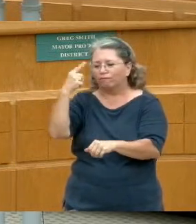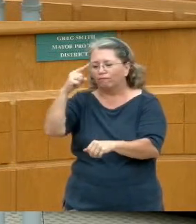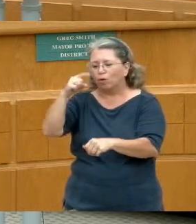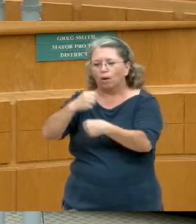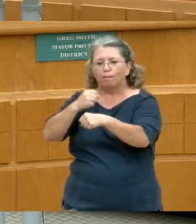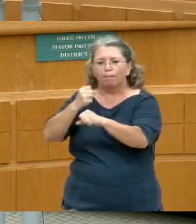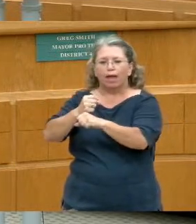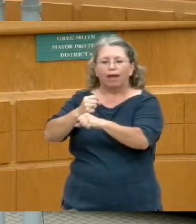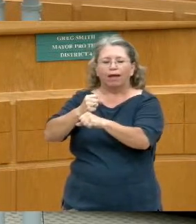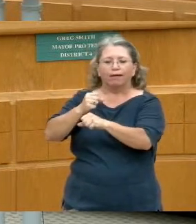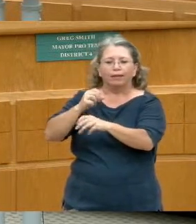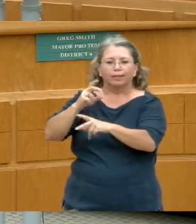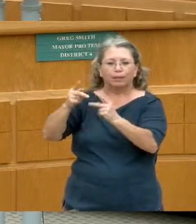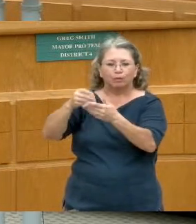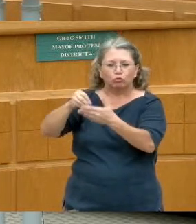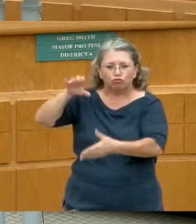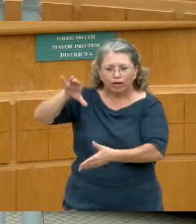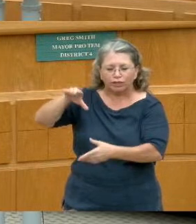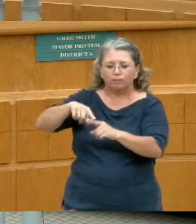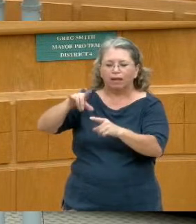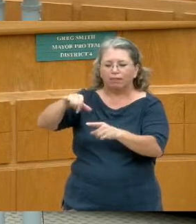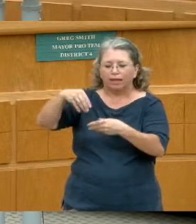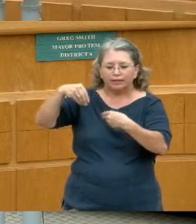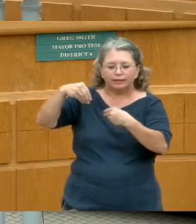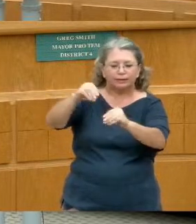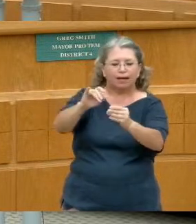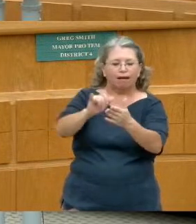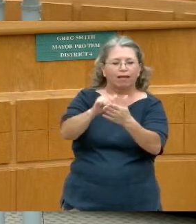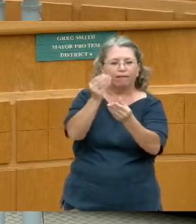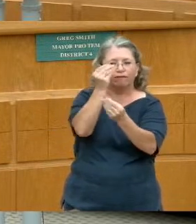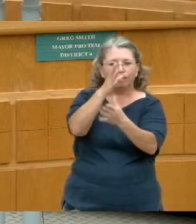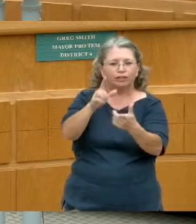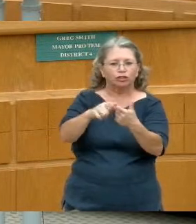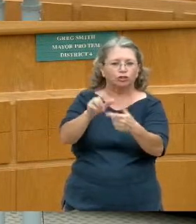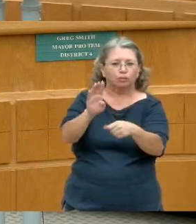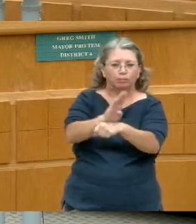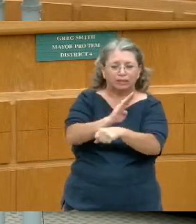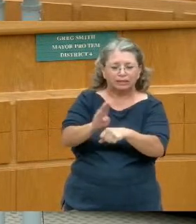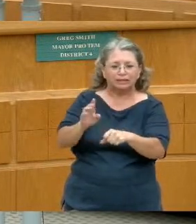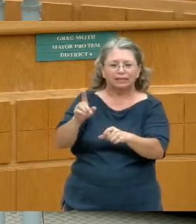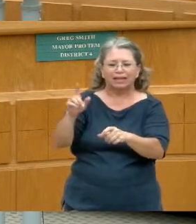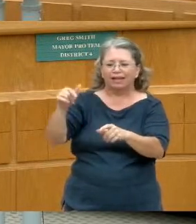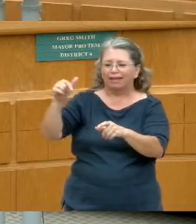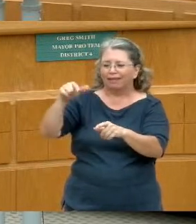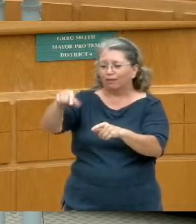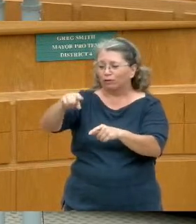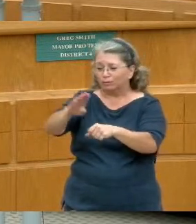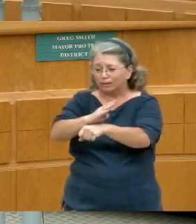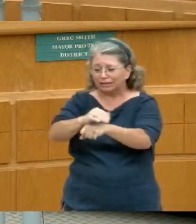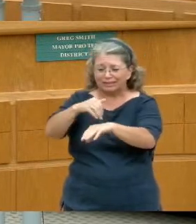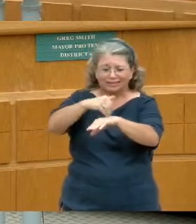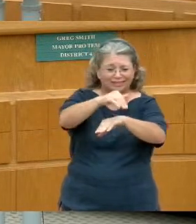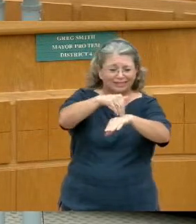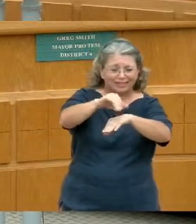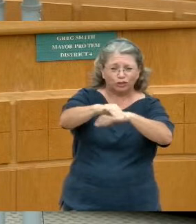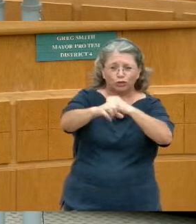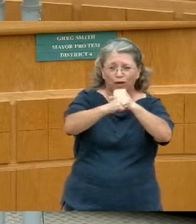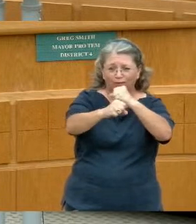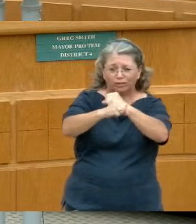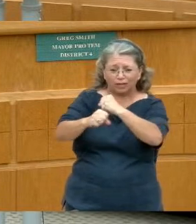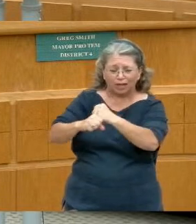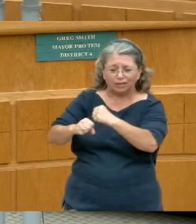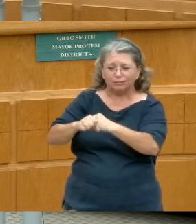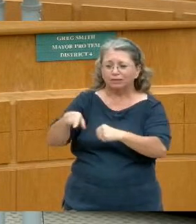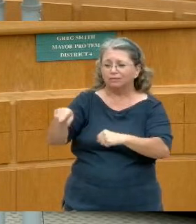also for selling to other businesses, and those businesses use that information to target you with ads. They also use it to make business